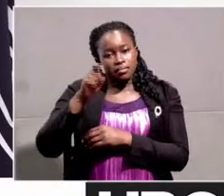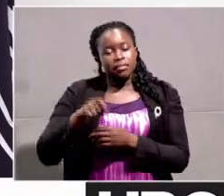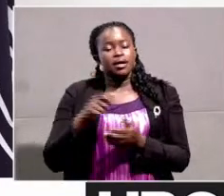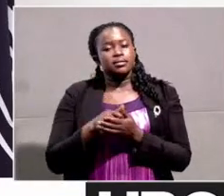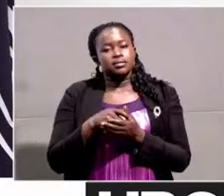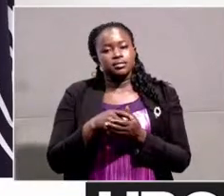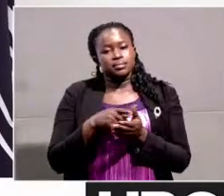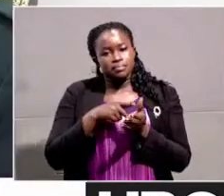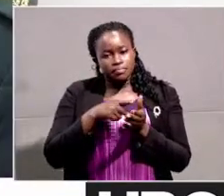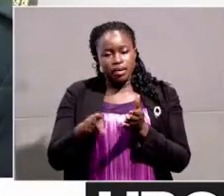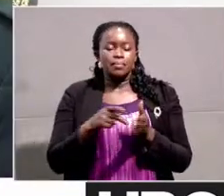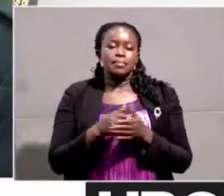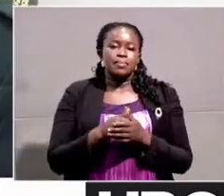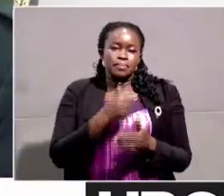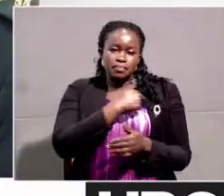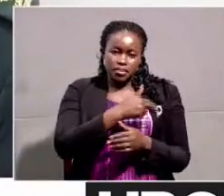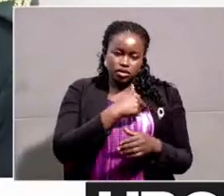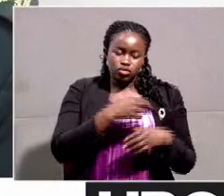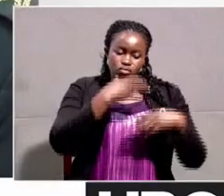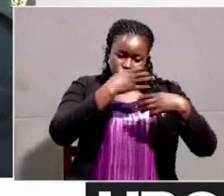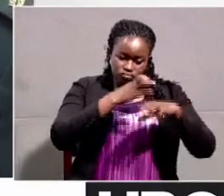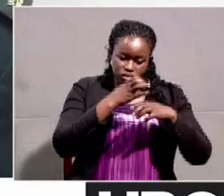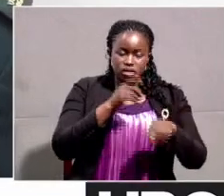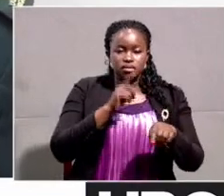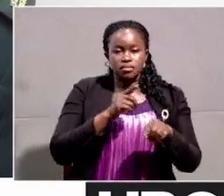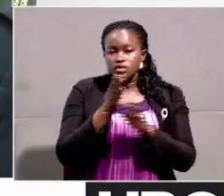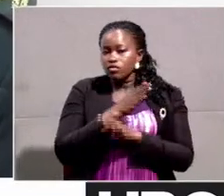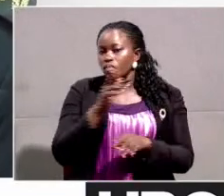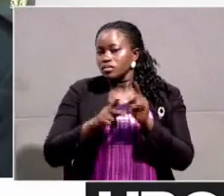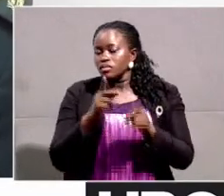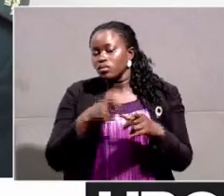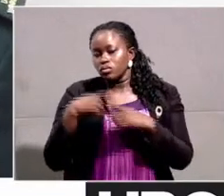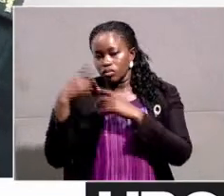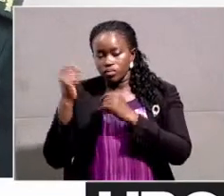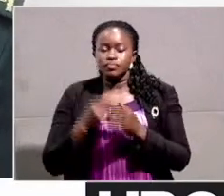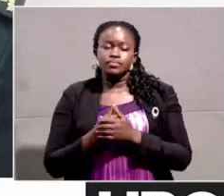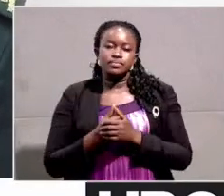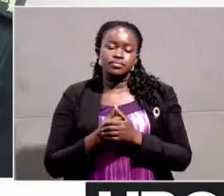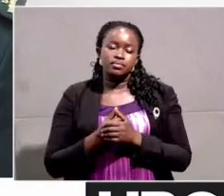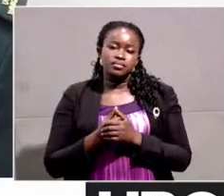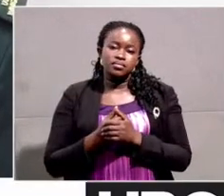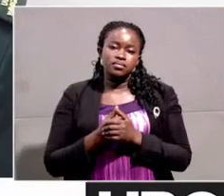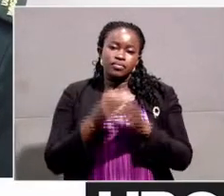medical check at departure. They ask the companies that take people out